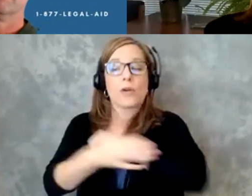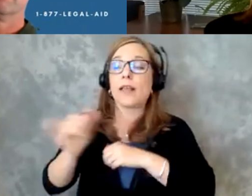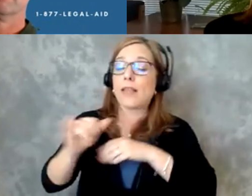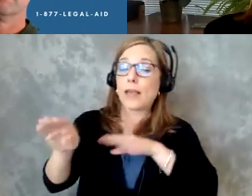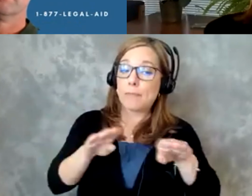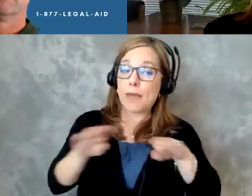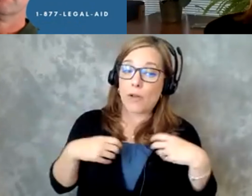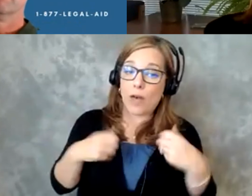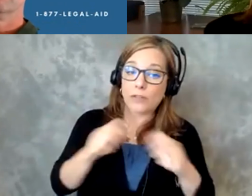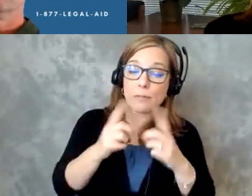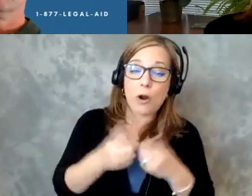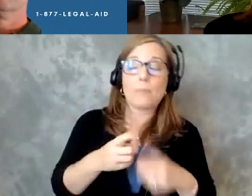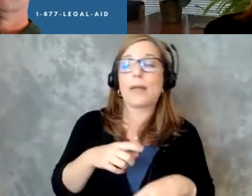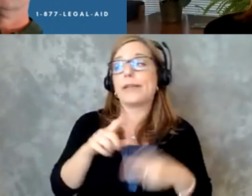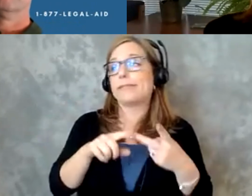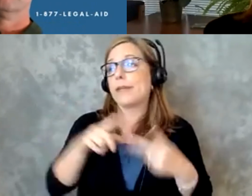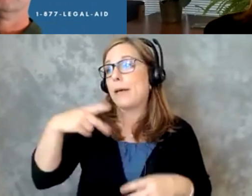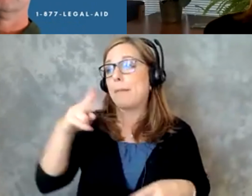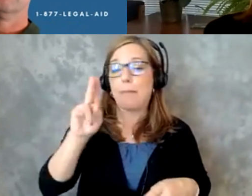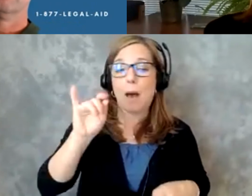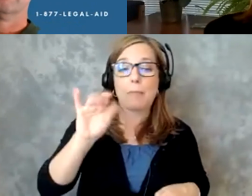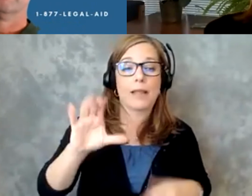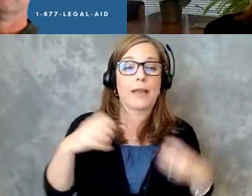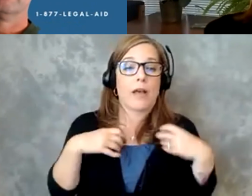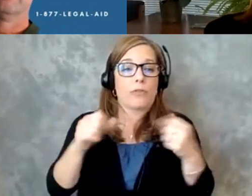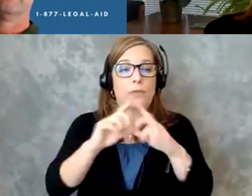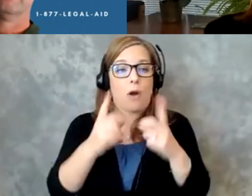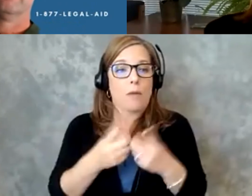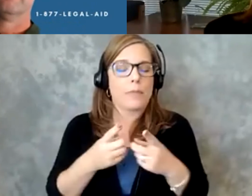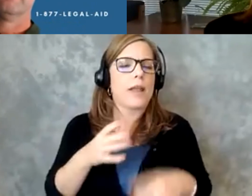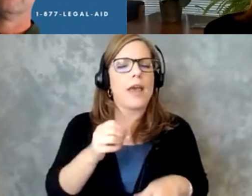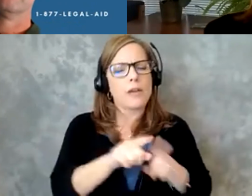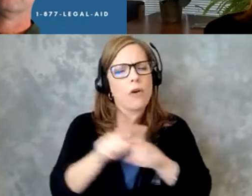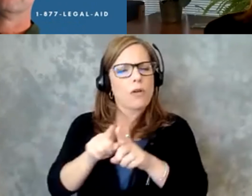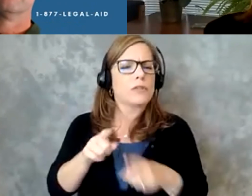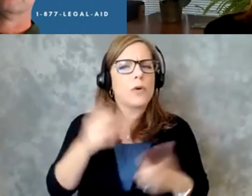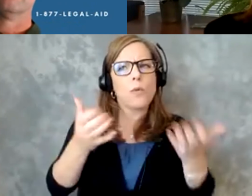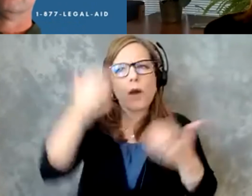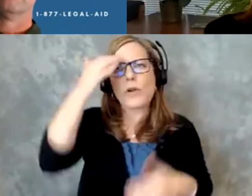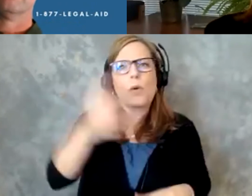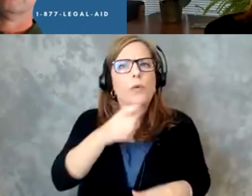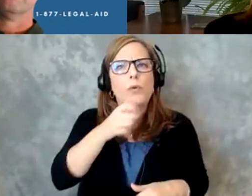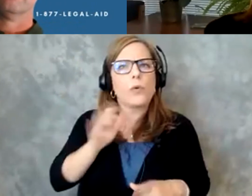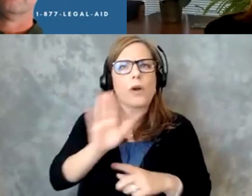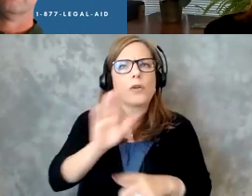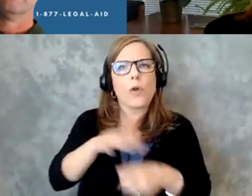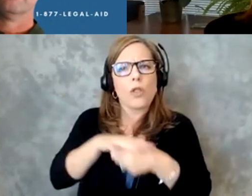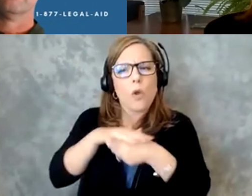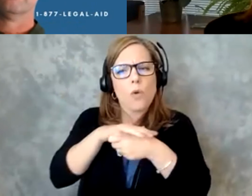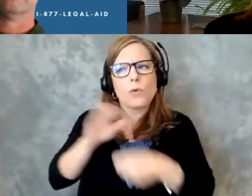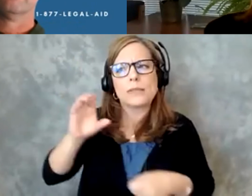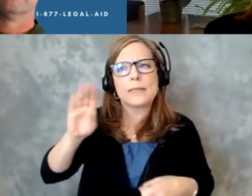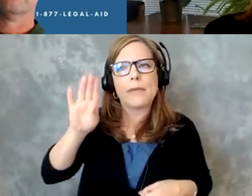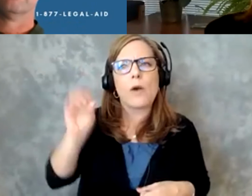departments, public health departments, and so on, as well as who are the local CBOs that are doing some of these community supports,